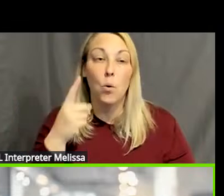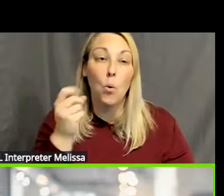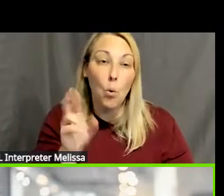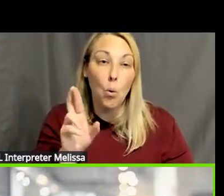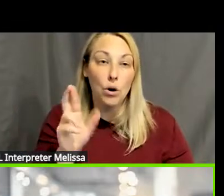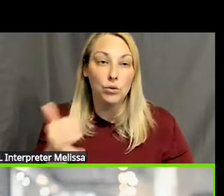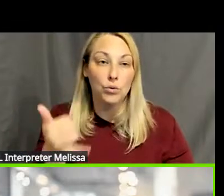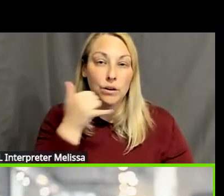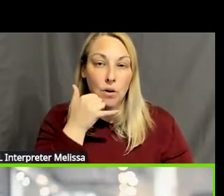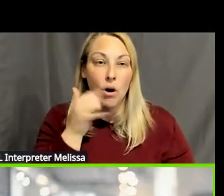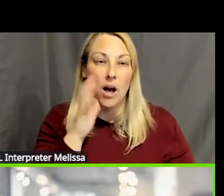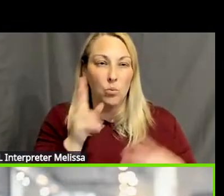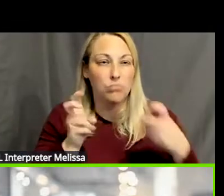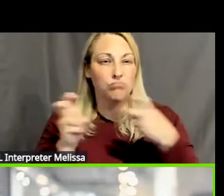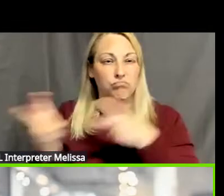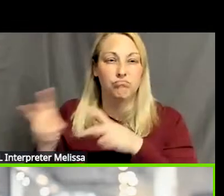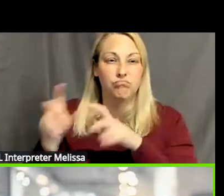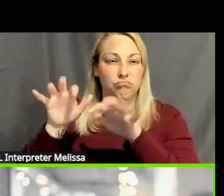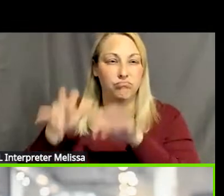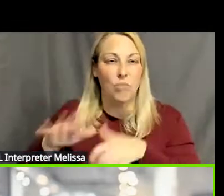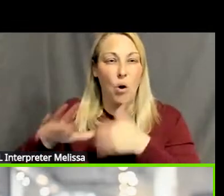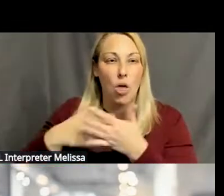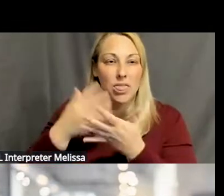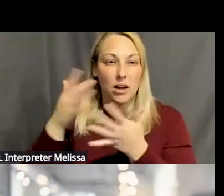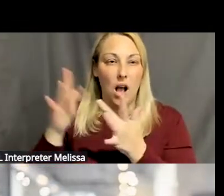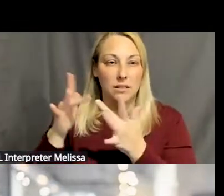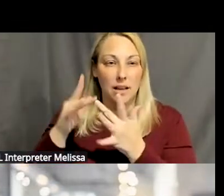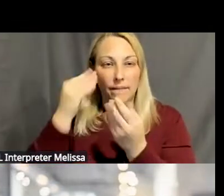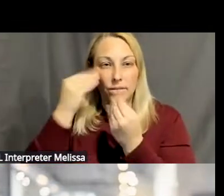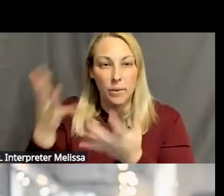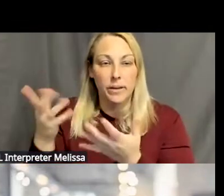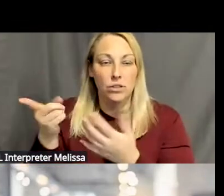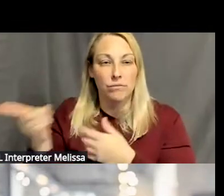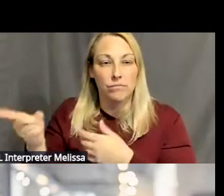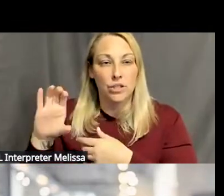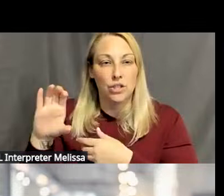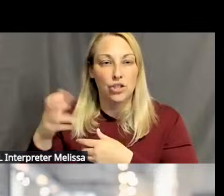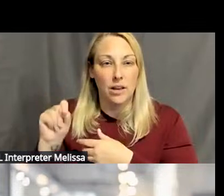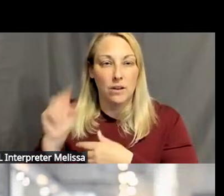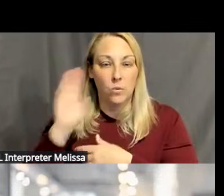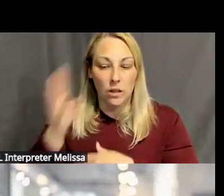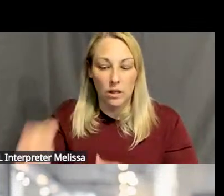202-368-1759, and I'll drop all my information in the chat. Perfect.